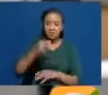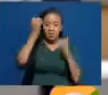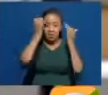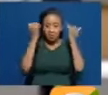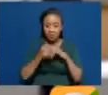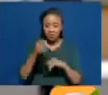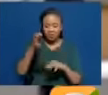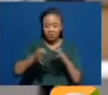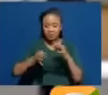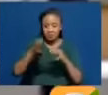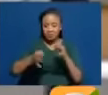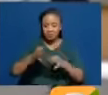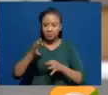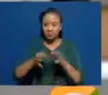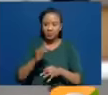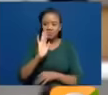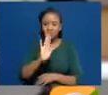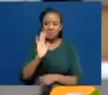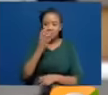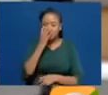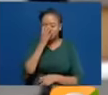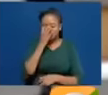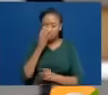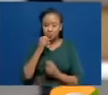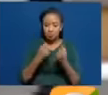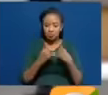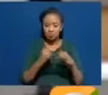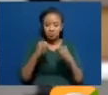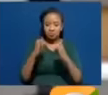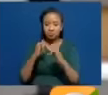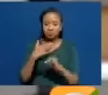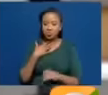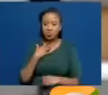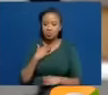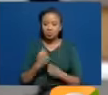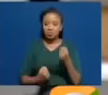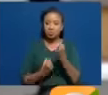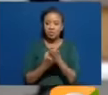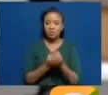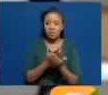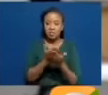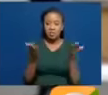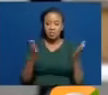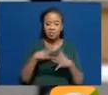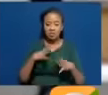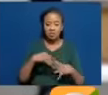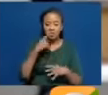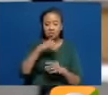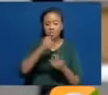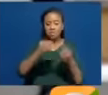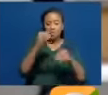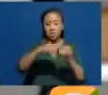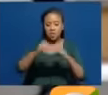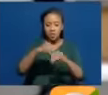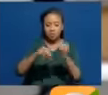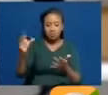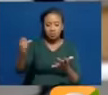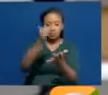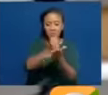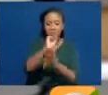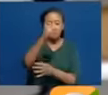in President William Ruto's bid to reward those that played a role in his election as Kenya's fifth president. And with